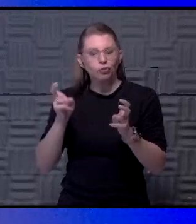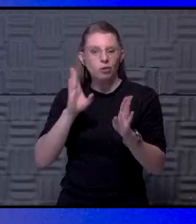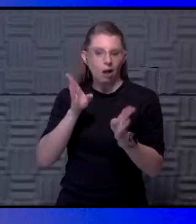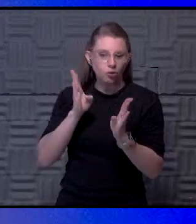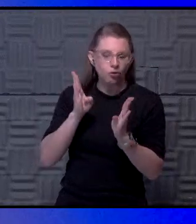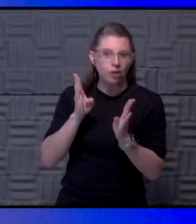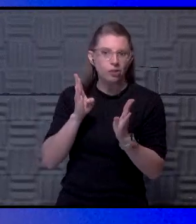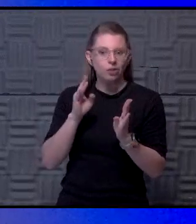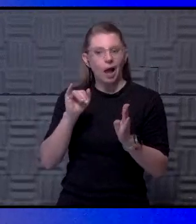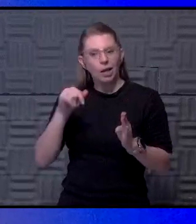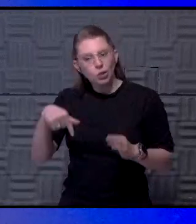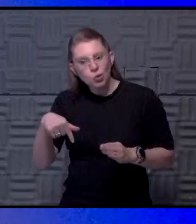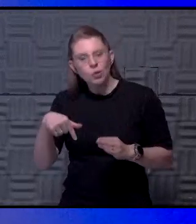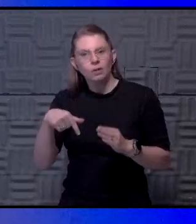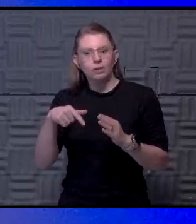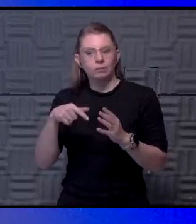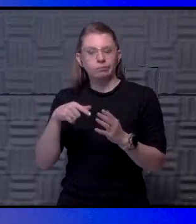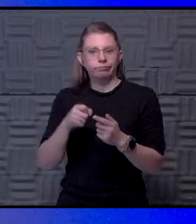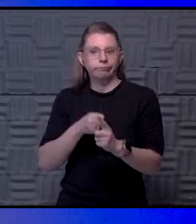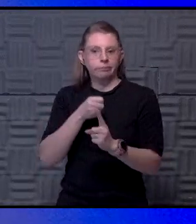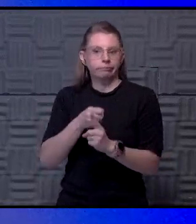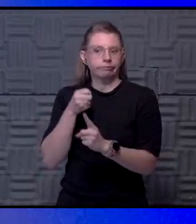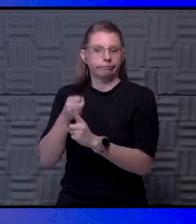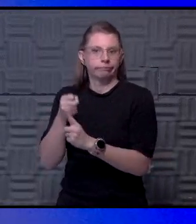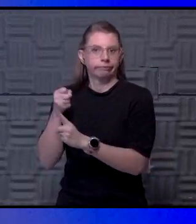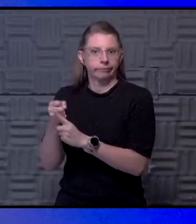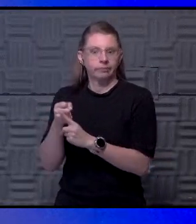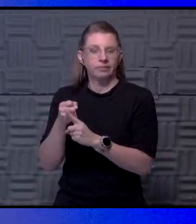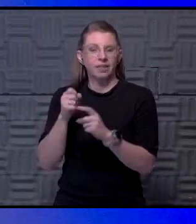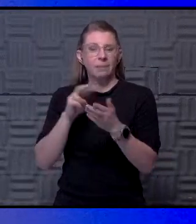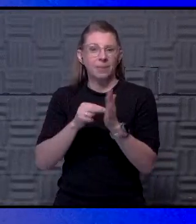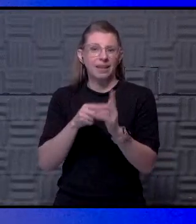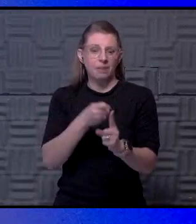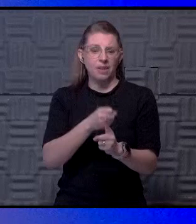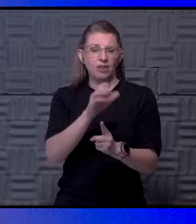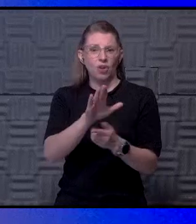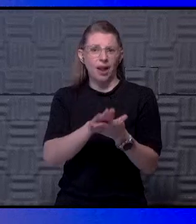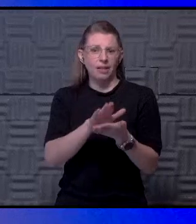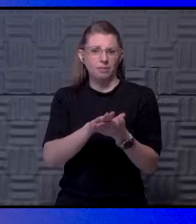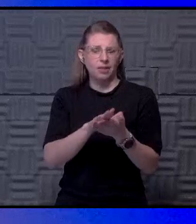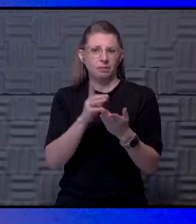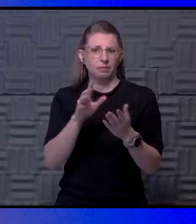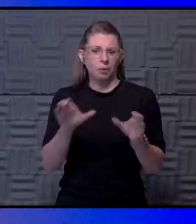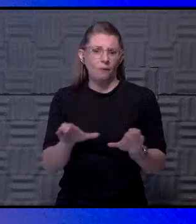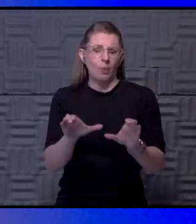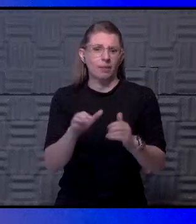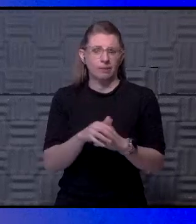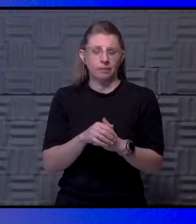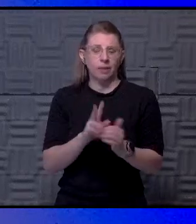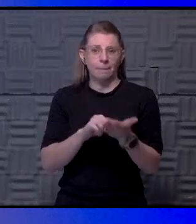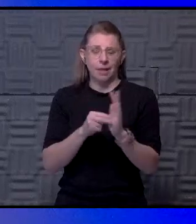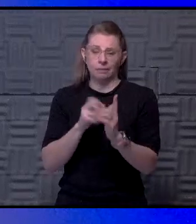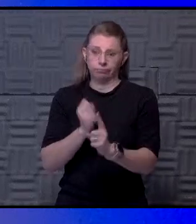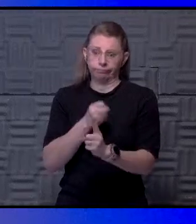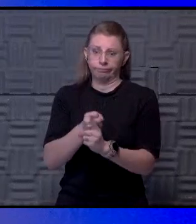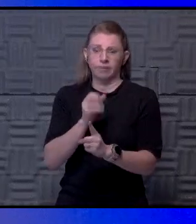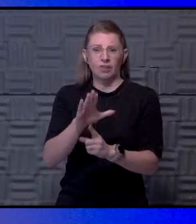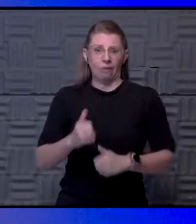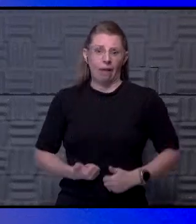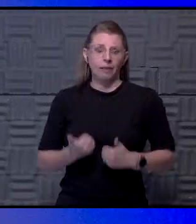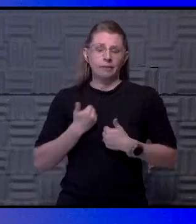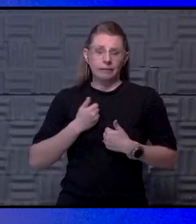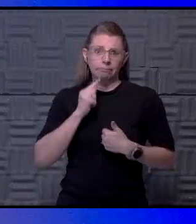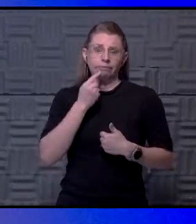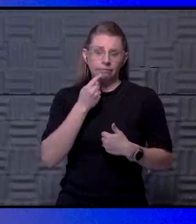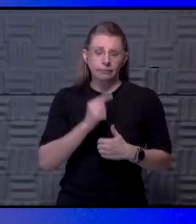concentration, IQ. So that can really impact their academic performance and have a significant impact in their life. Yeah.